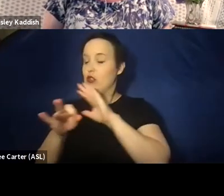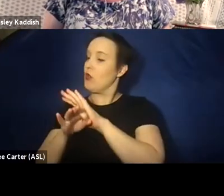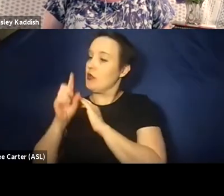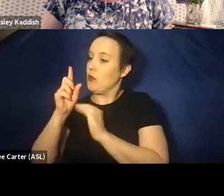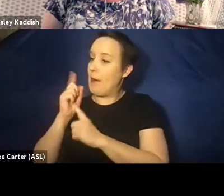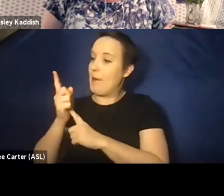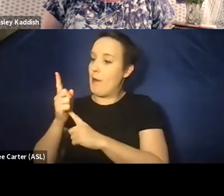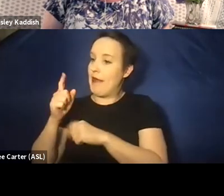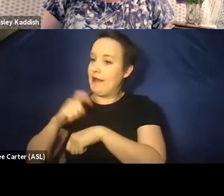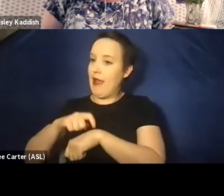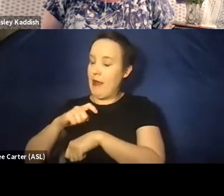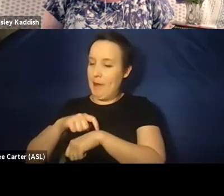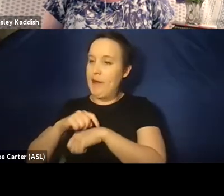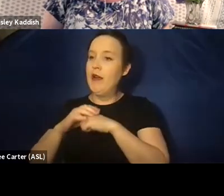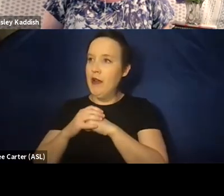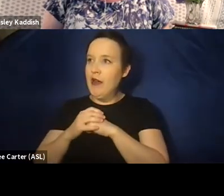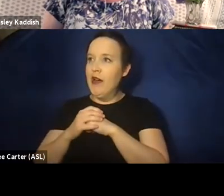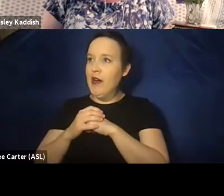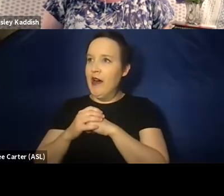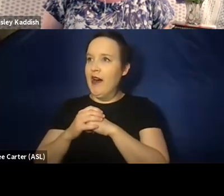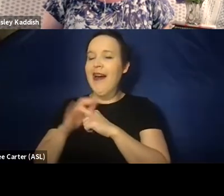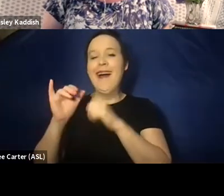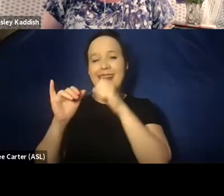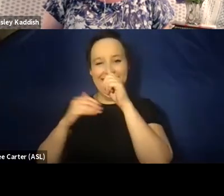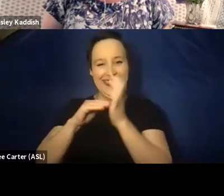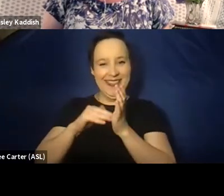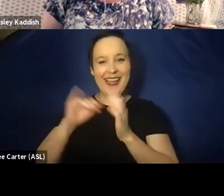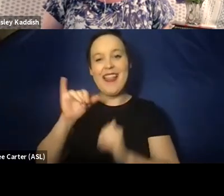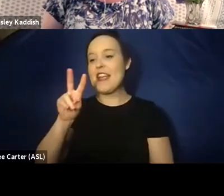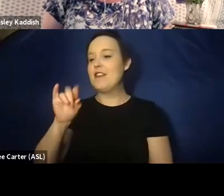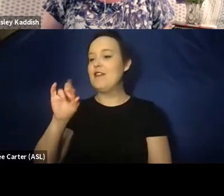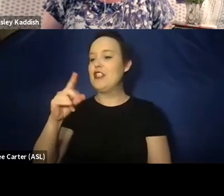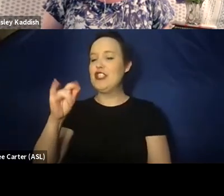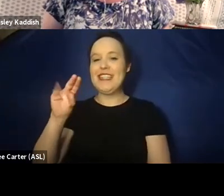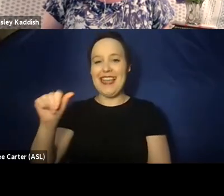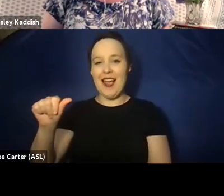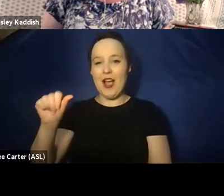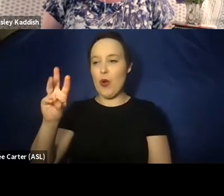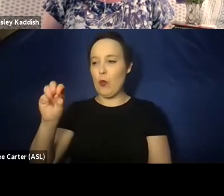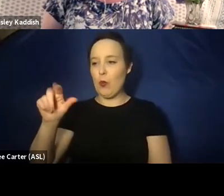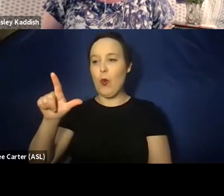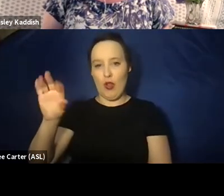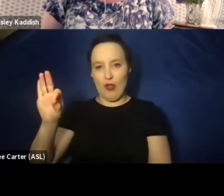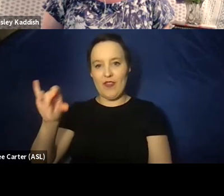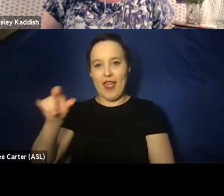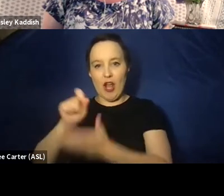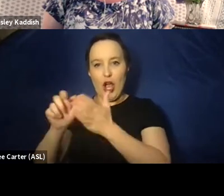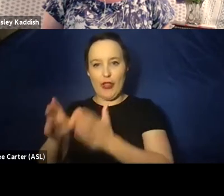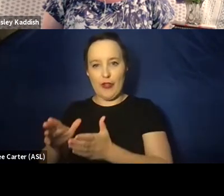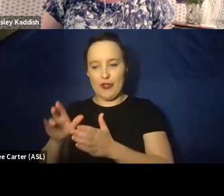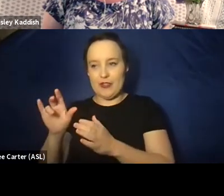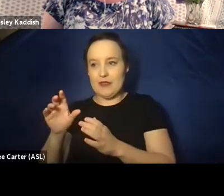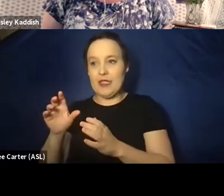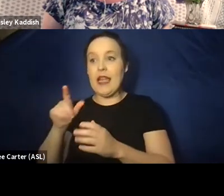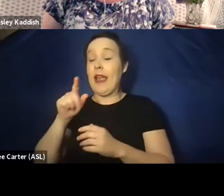time, very sort of Virginia Woolf-ish, and he explored that one emotion and its